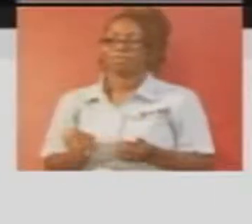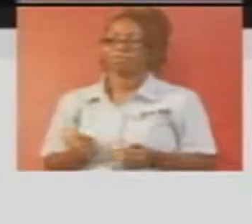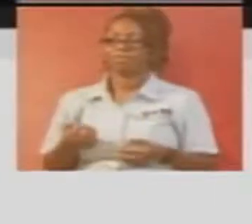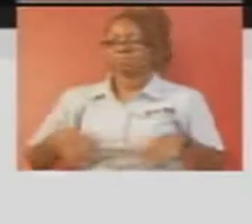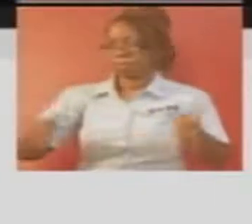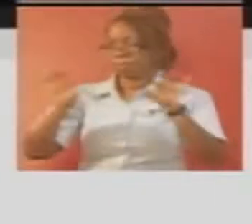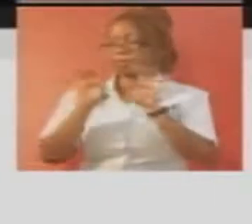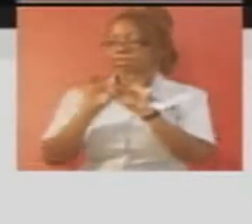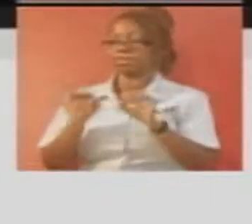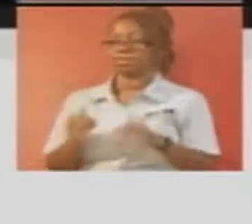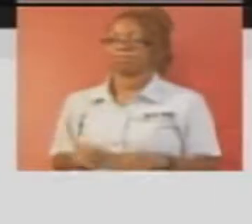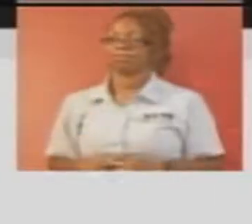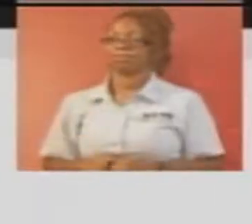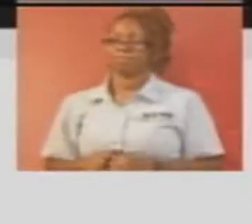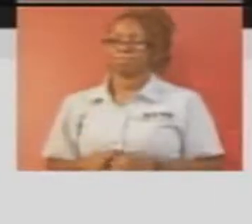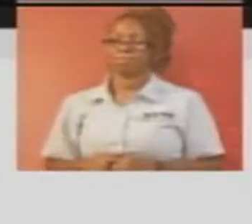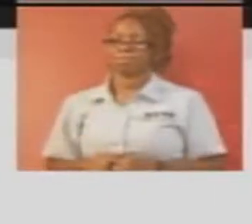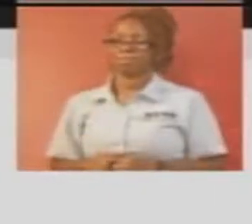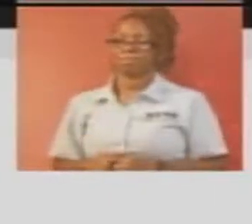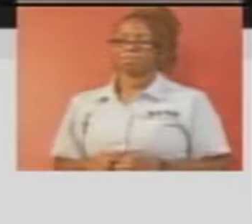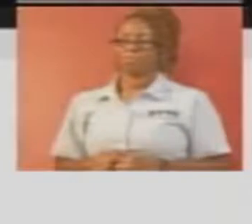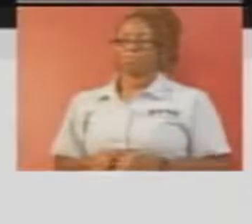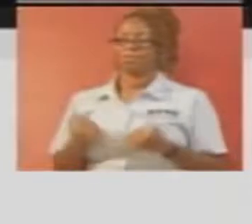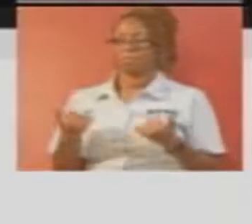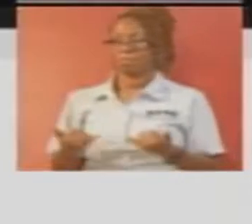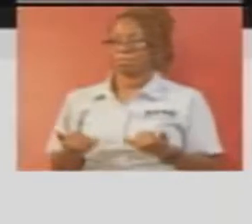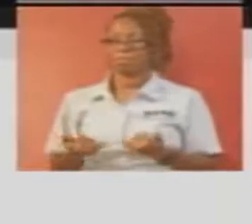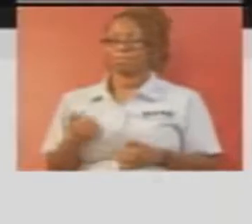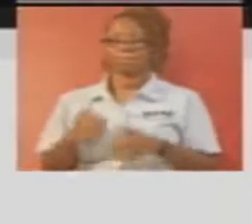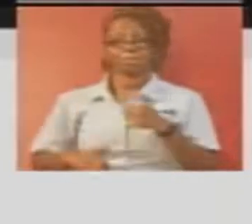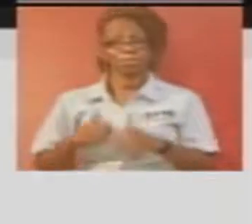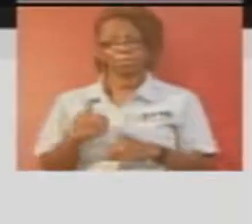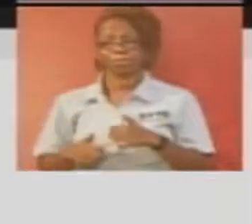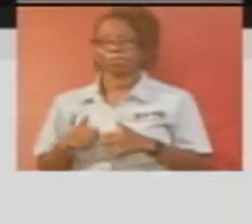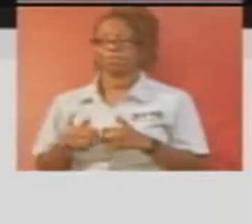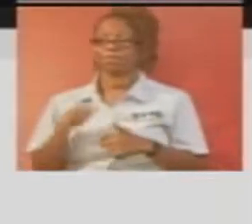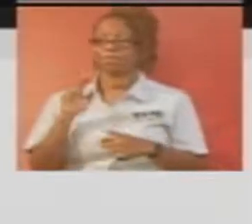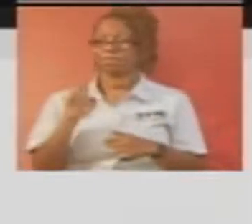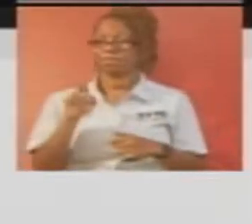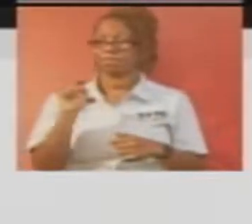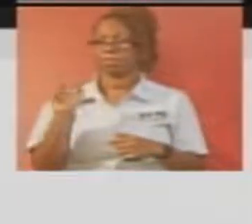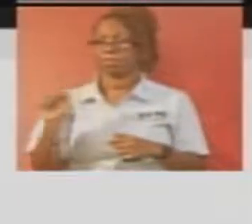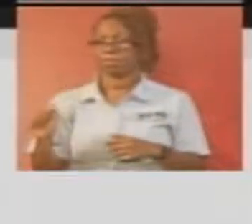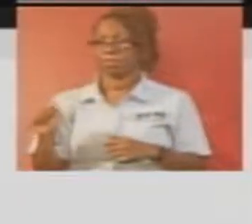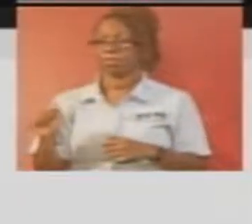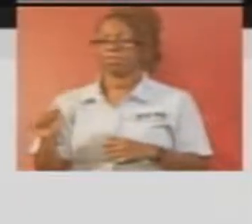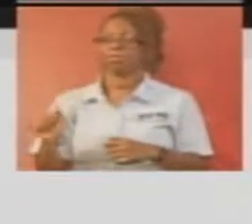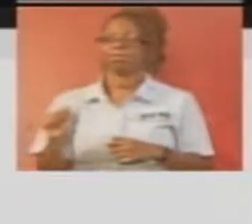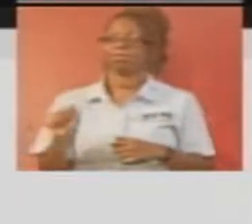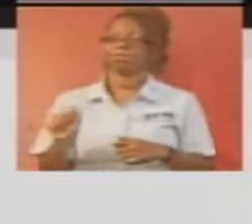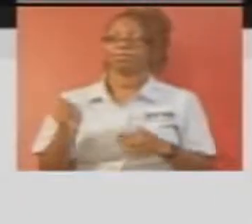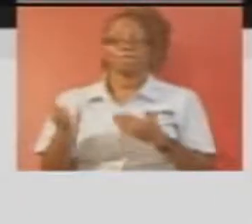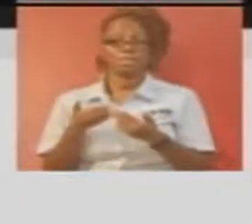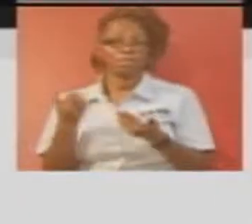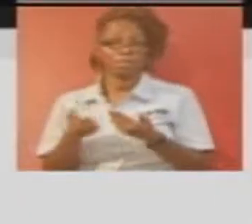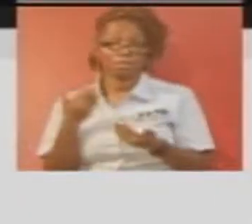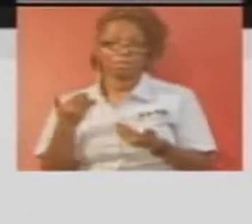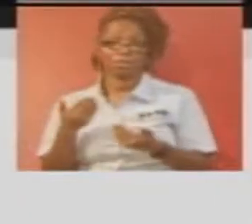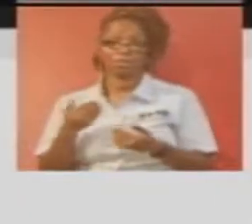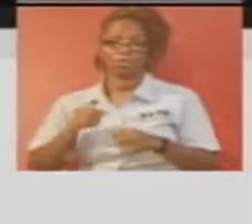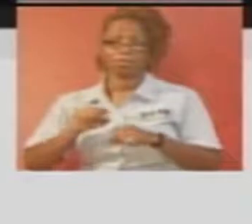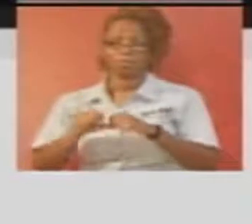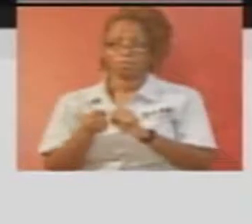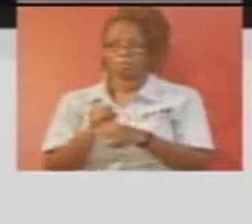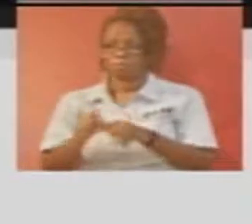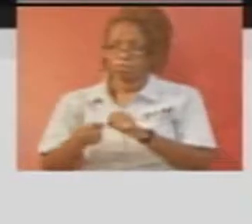of the difficulties with this one is that RNA is very fragile, and despite the modifications that they've made, it does have to be stored at